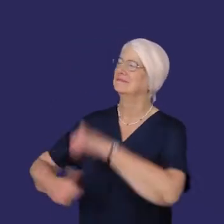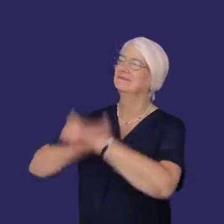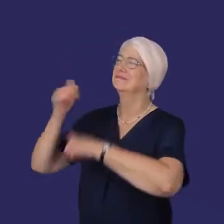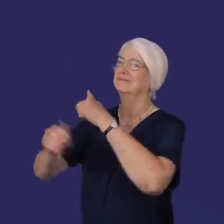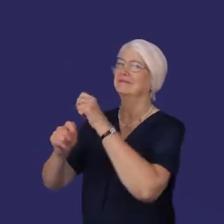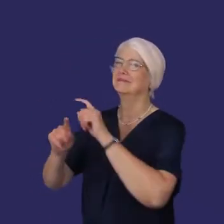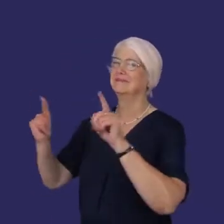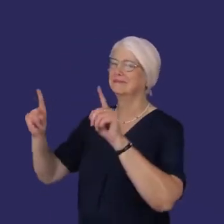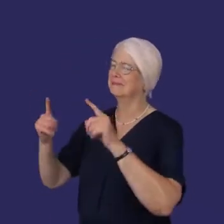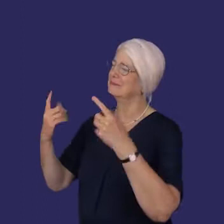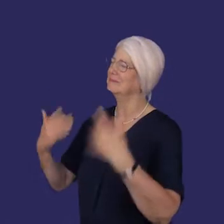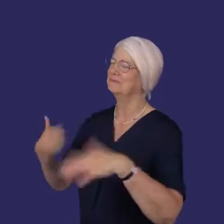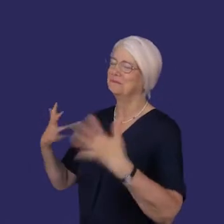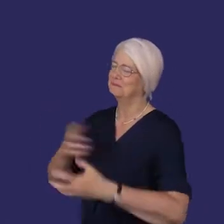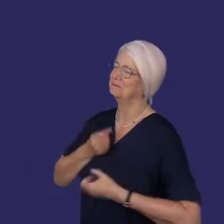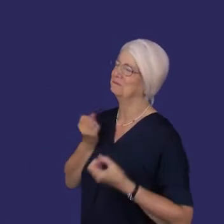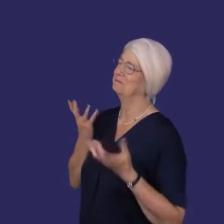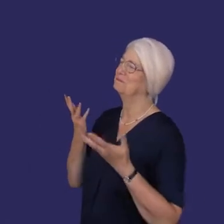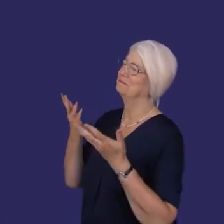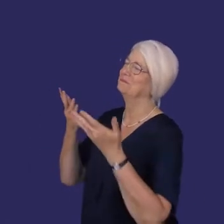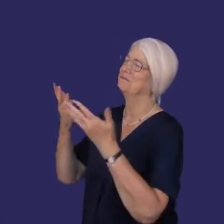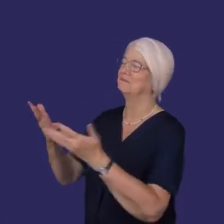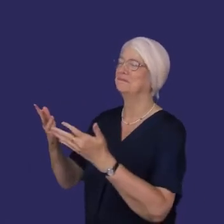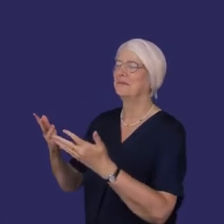Bless the Lord, oh my soul.